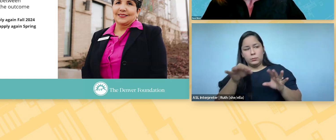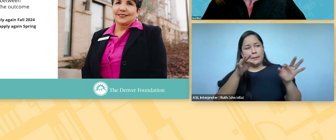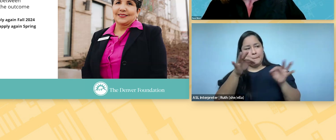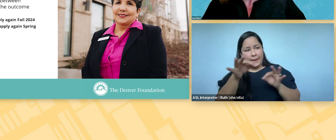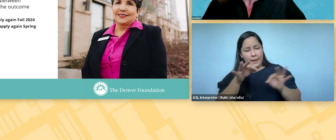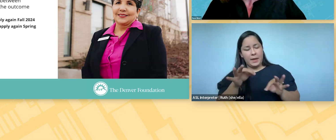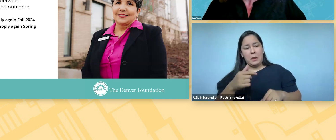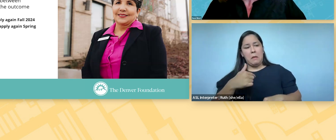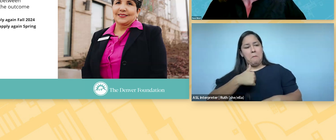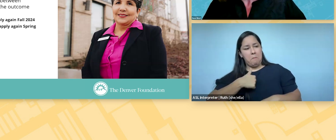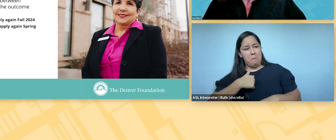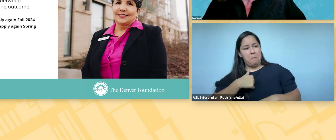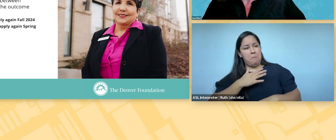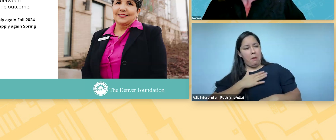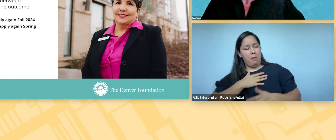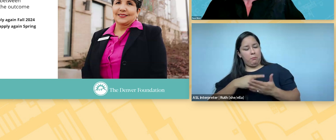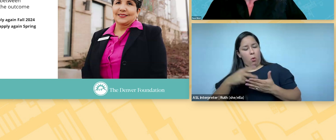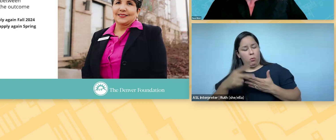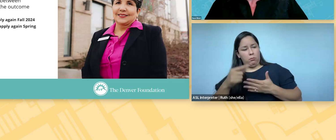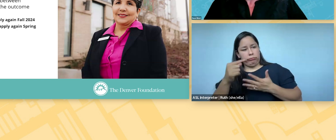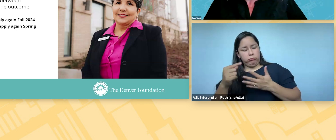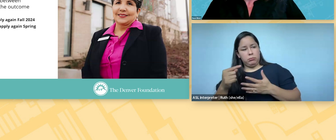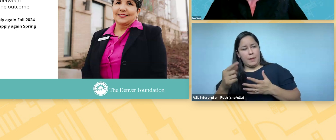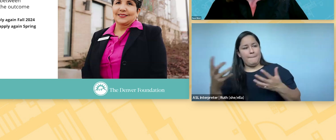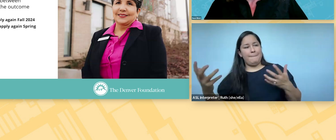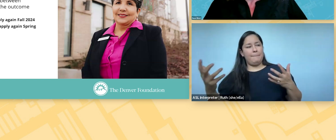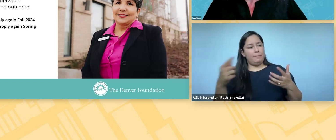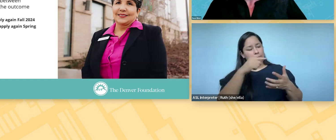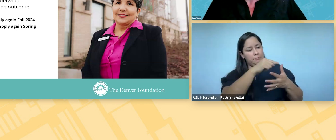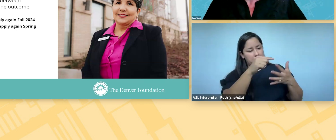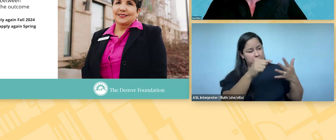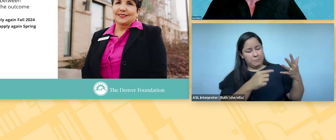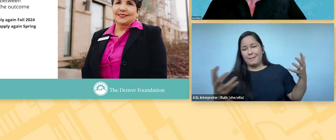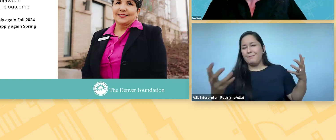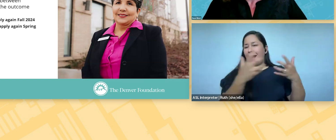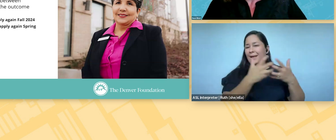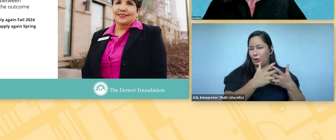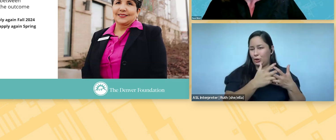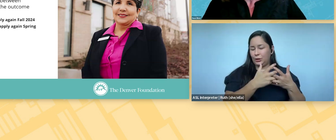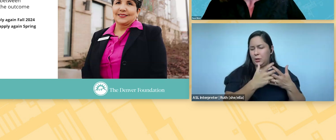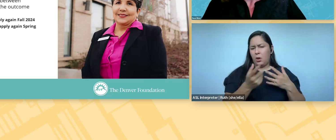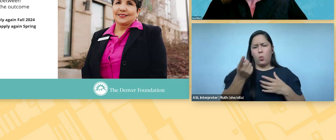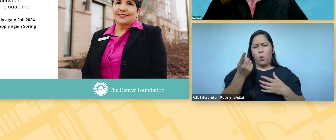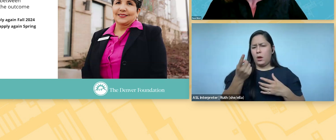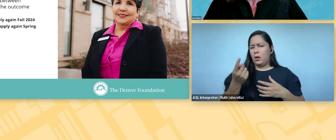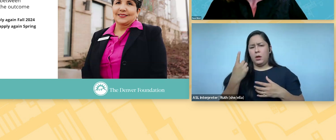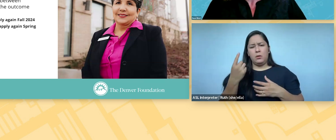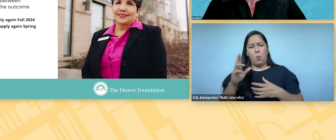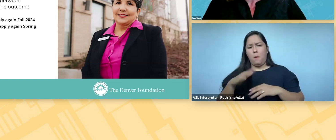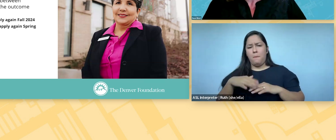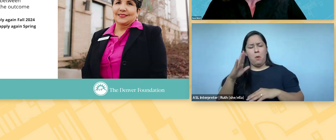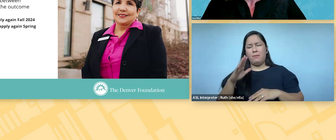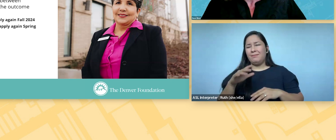to one or more of those areas. It doesn't matter if it's one or more of those areas. There's no additional points for fitting